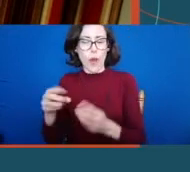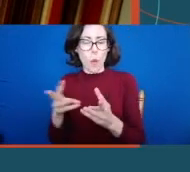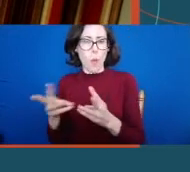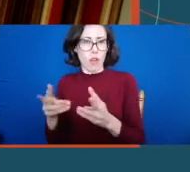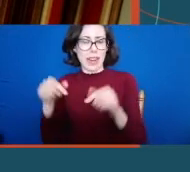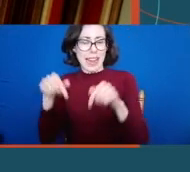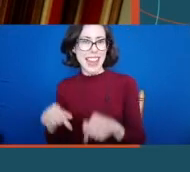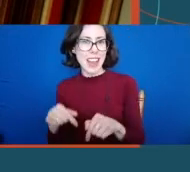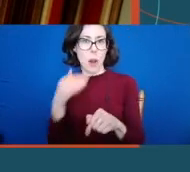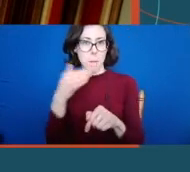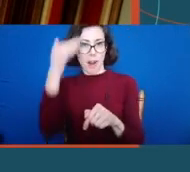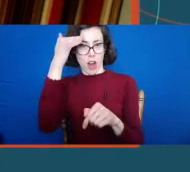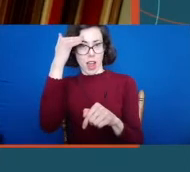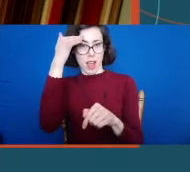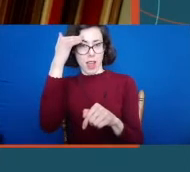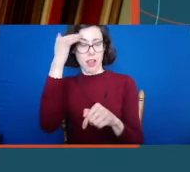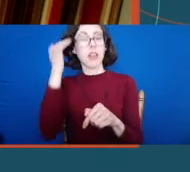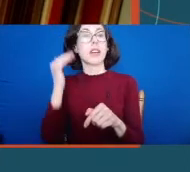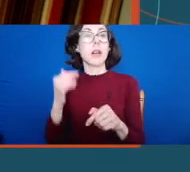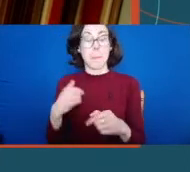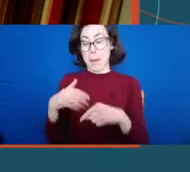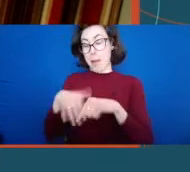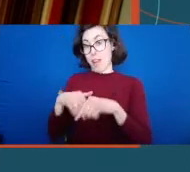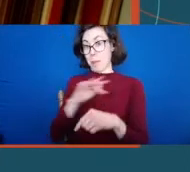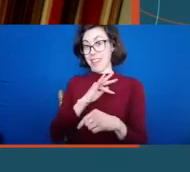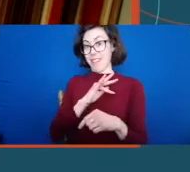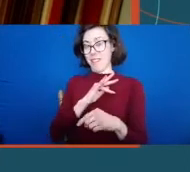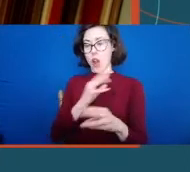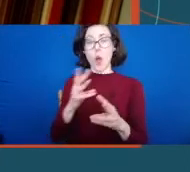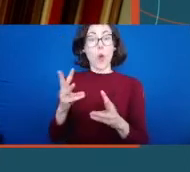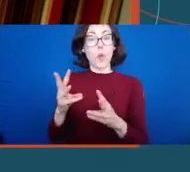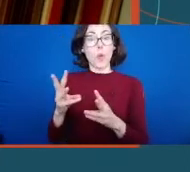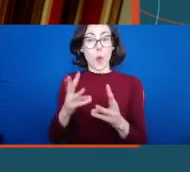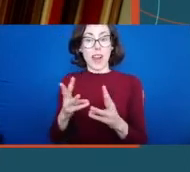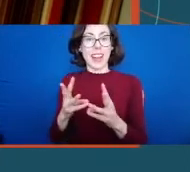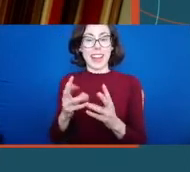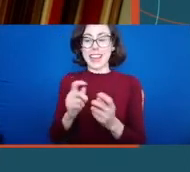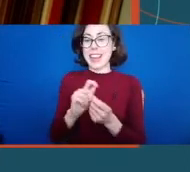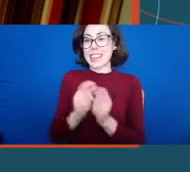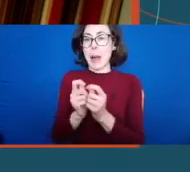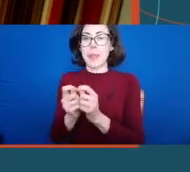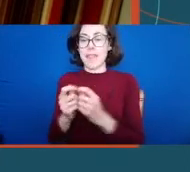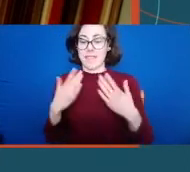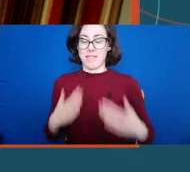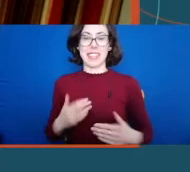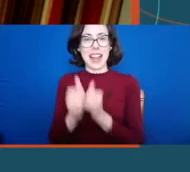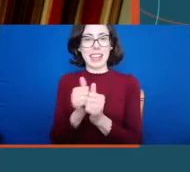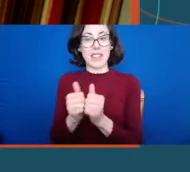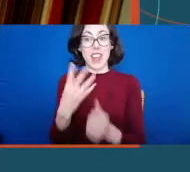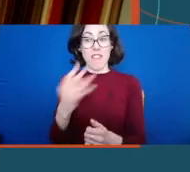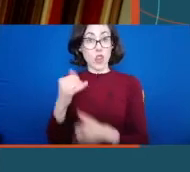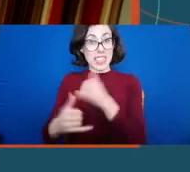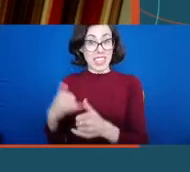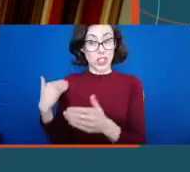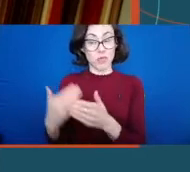in the United States. My background is I have been in adapted physical activity for 40 years at 3 different institutions